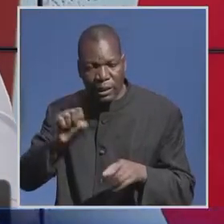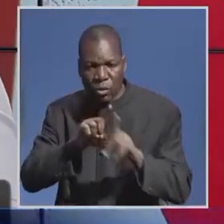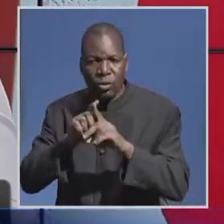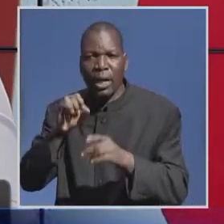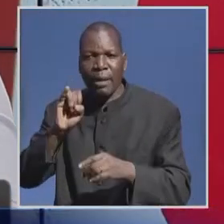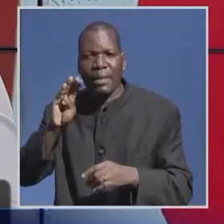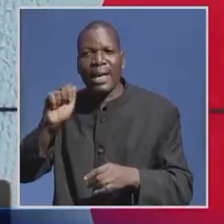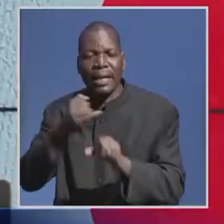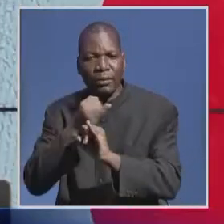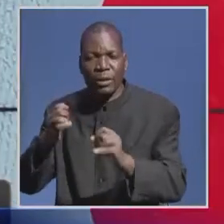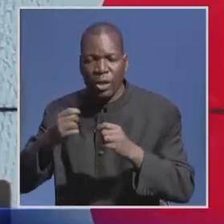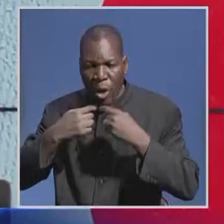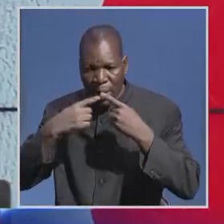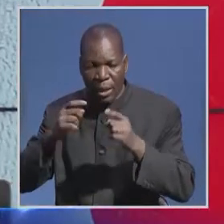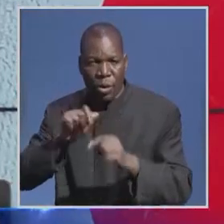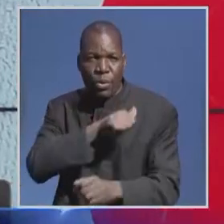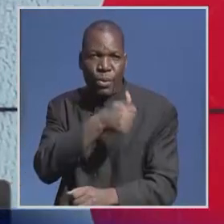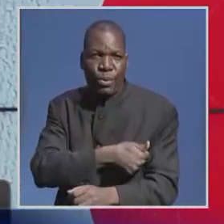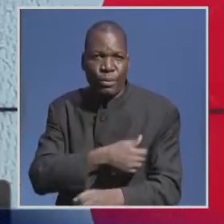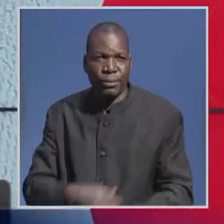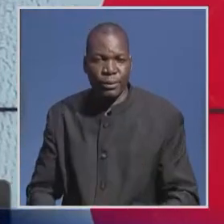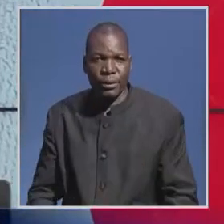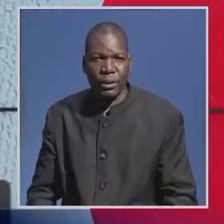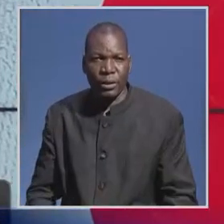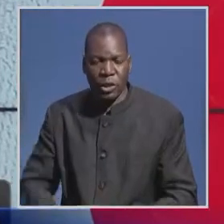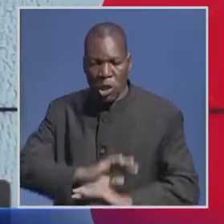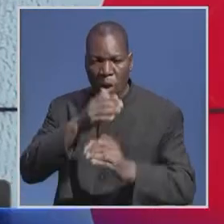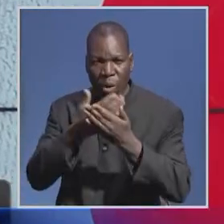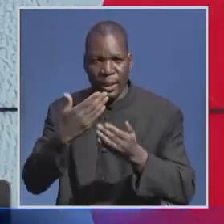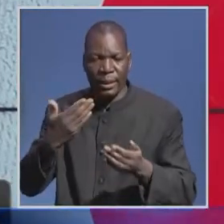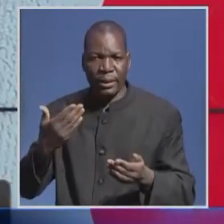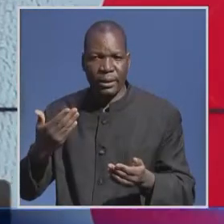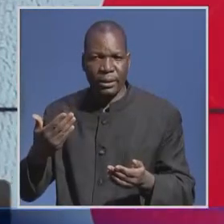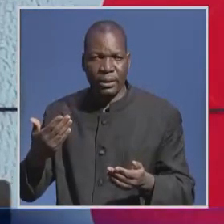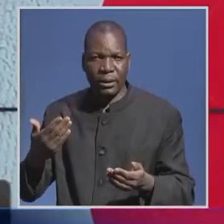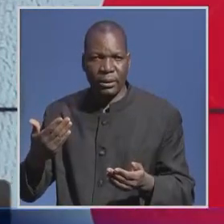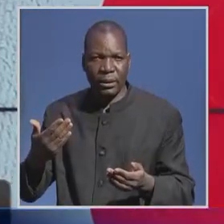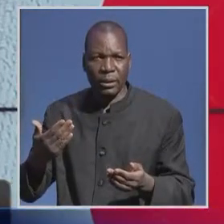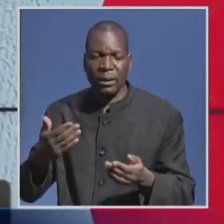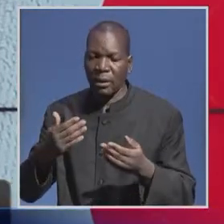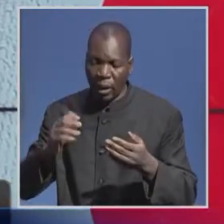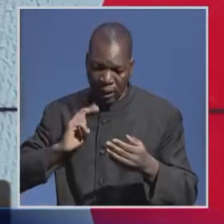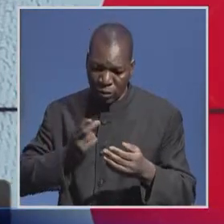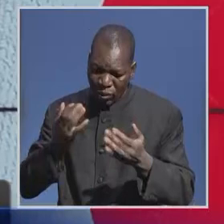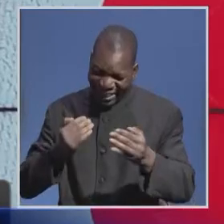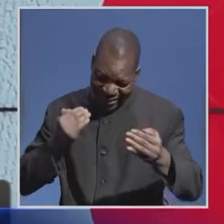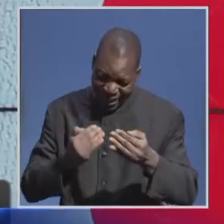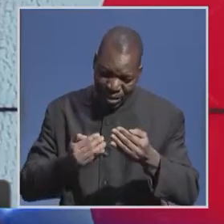Authority, IBA. The features that are highlighted are all things that I personally wish to bring closer to the Zambian people